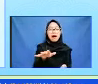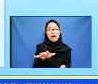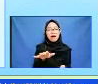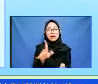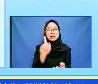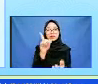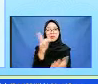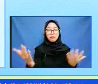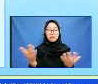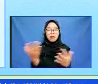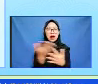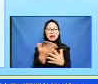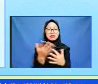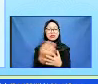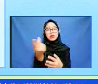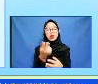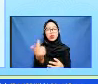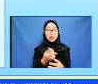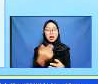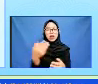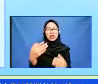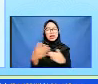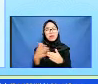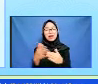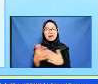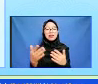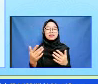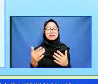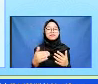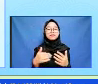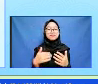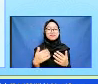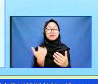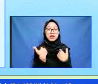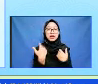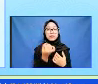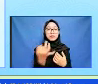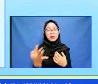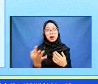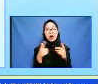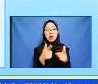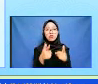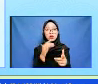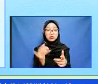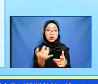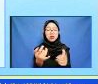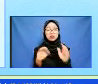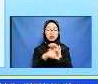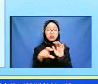face various disruption and also including climate change. I would like to emphasize